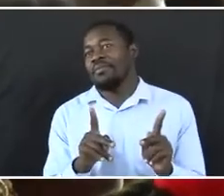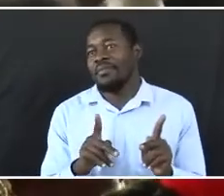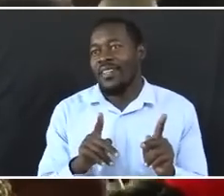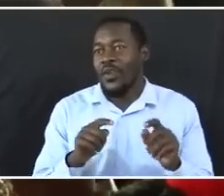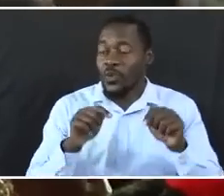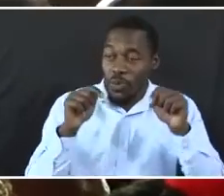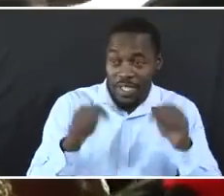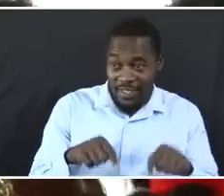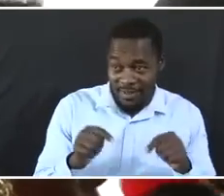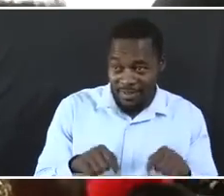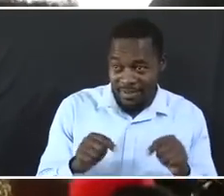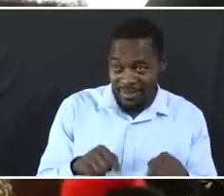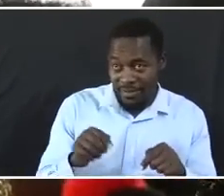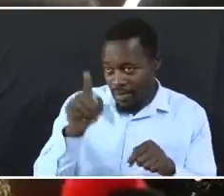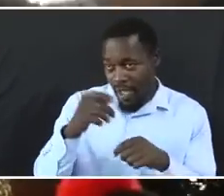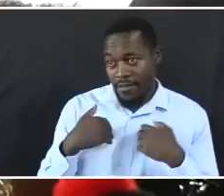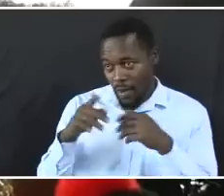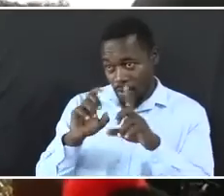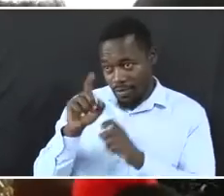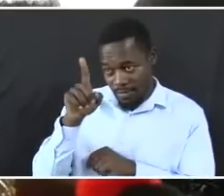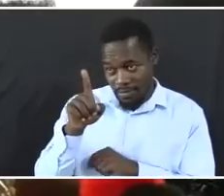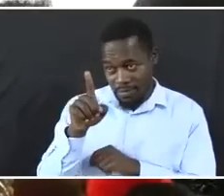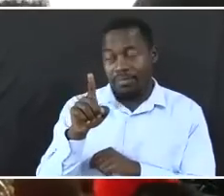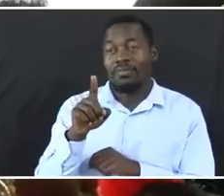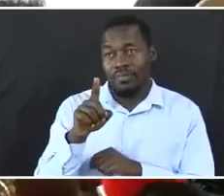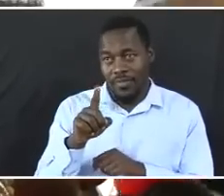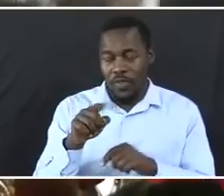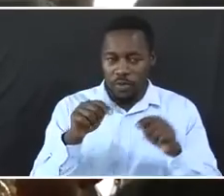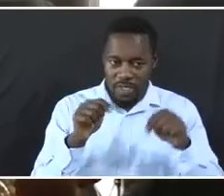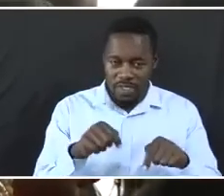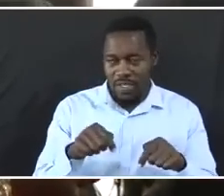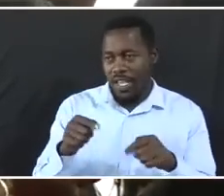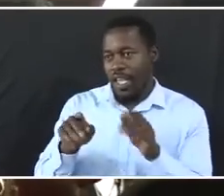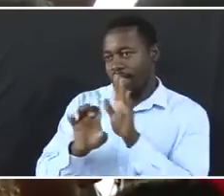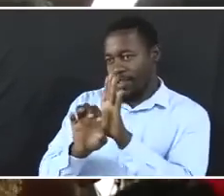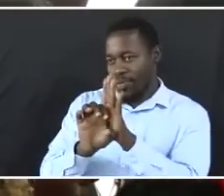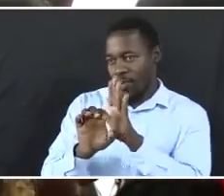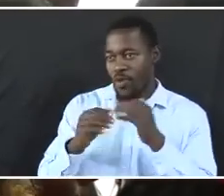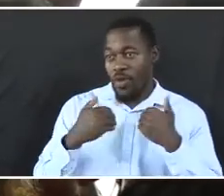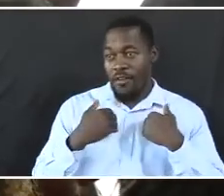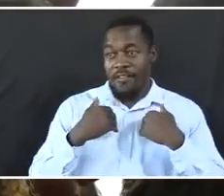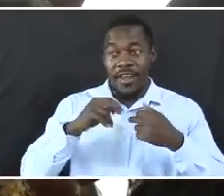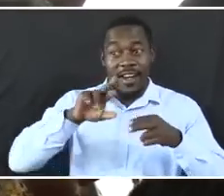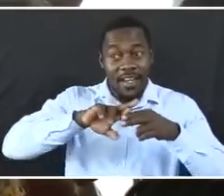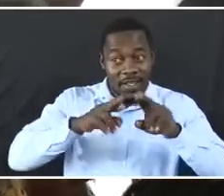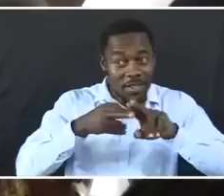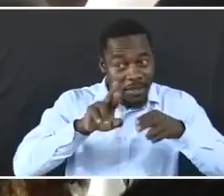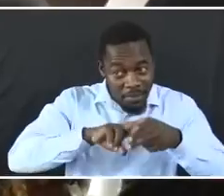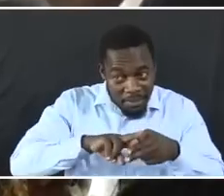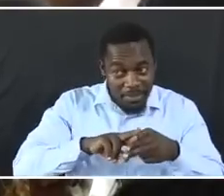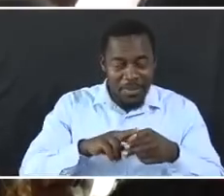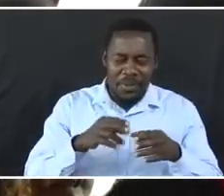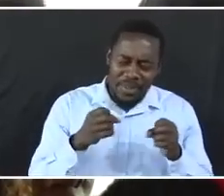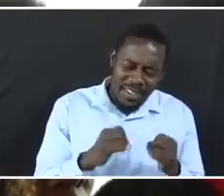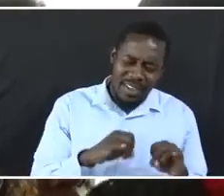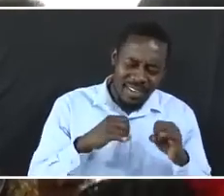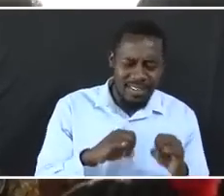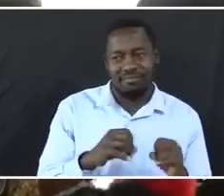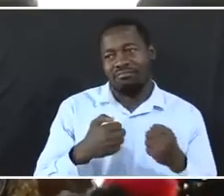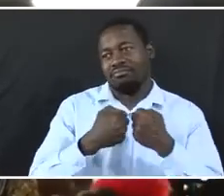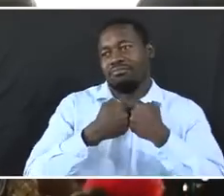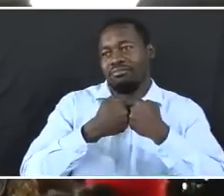you find you were in a previous relationship, you broke up, it didn't work. Then you